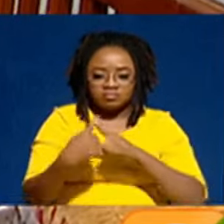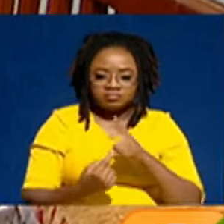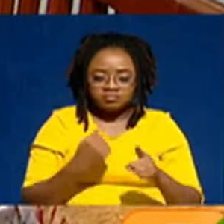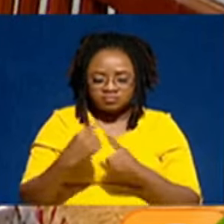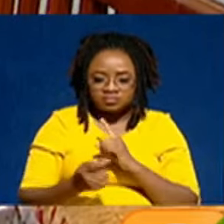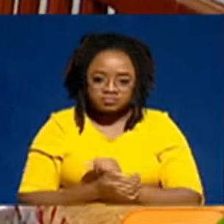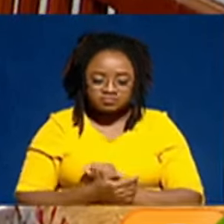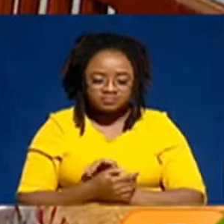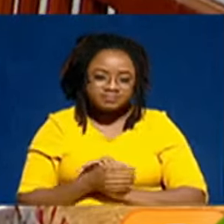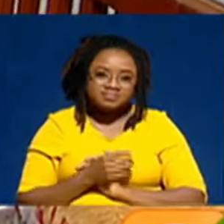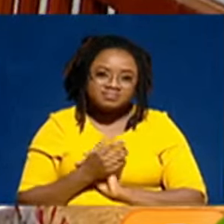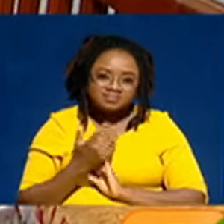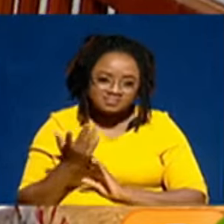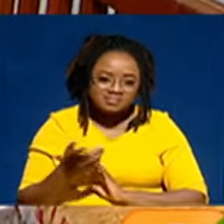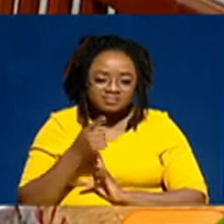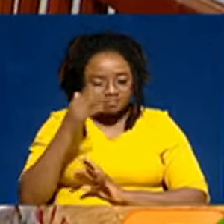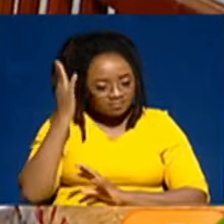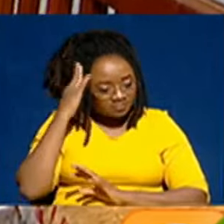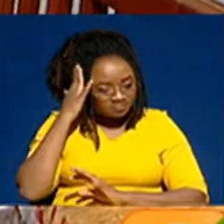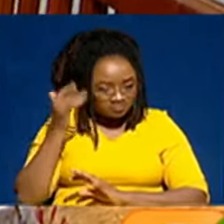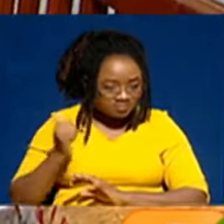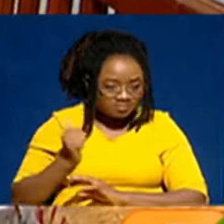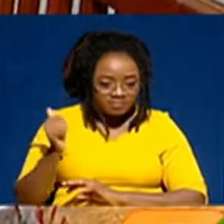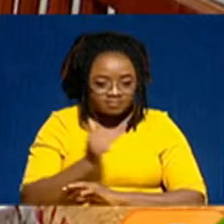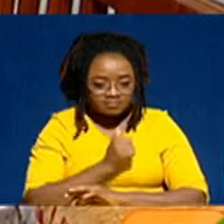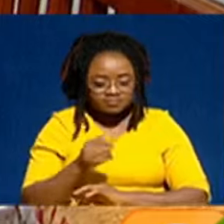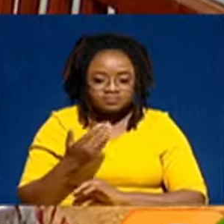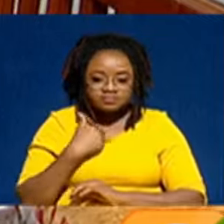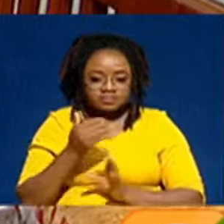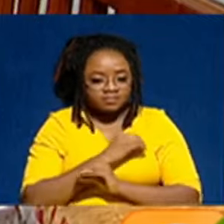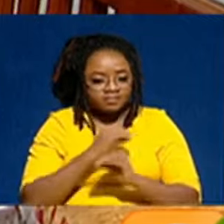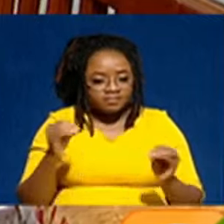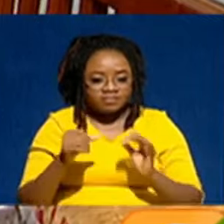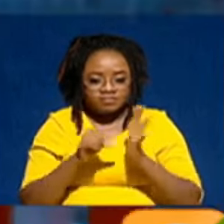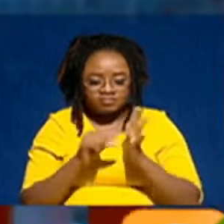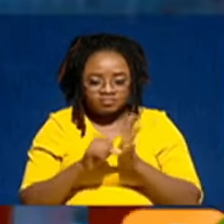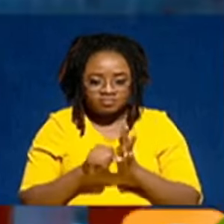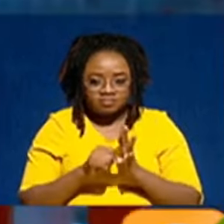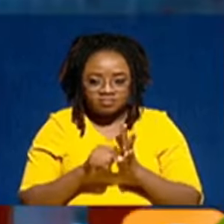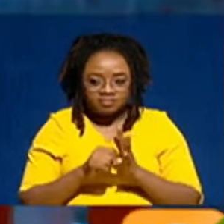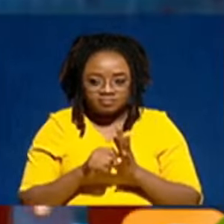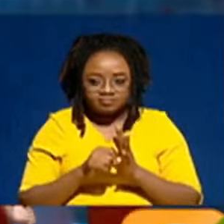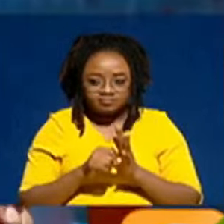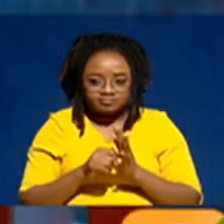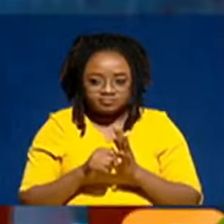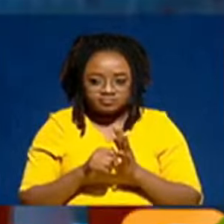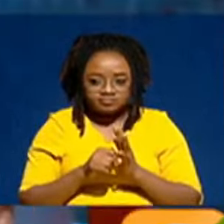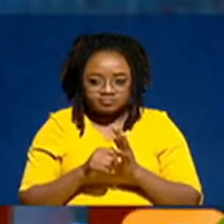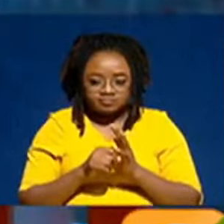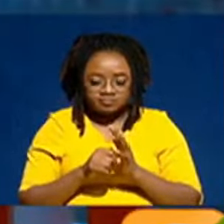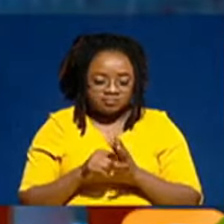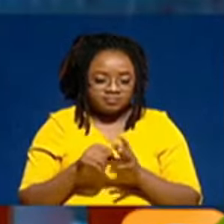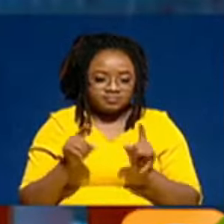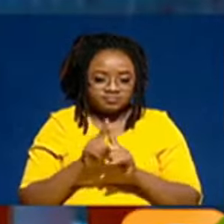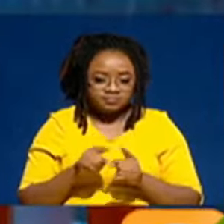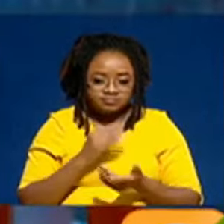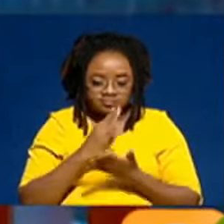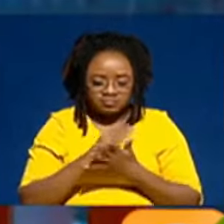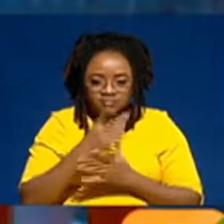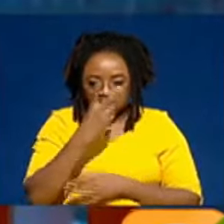again, Jeff, we have no problem with affordable housing. As a matter of fact, I think it was in 2010 that